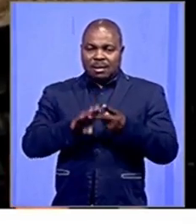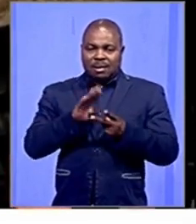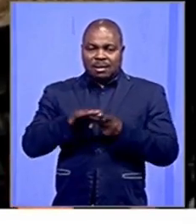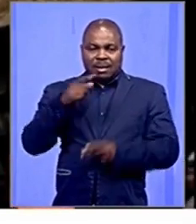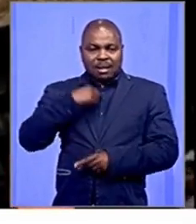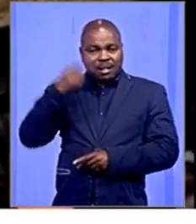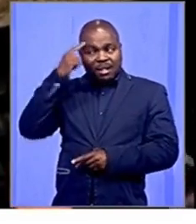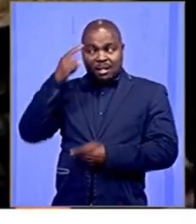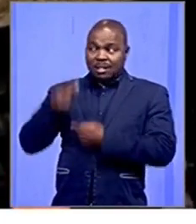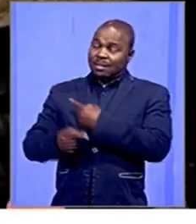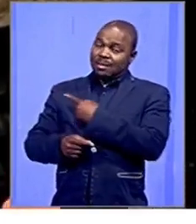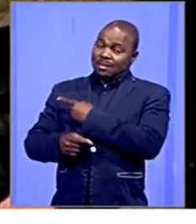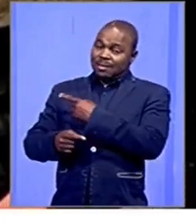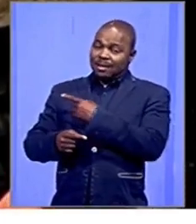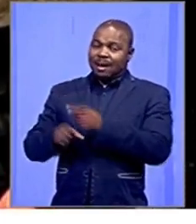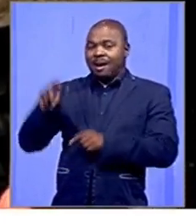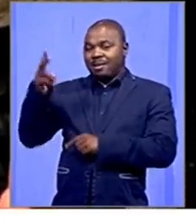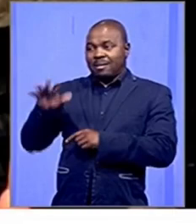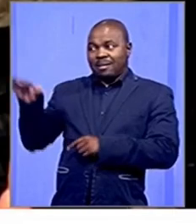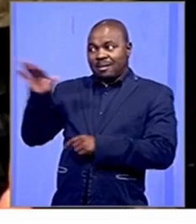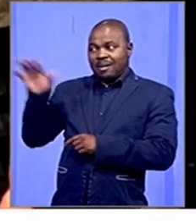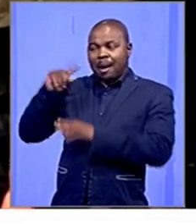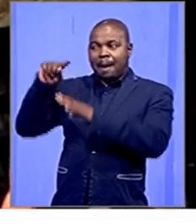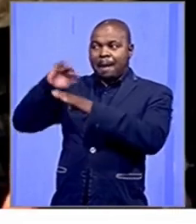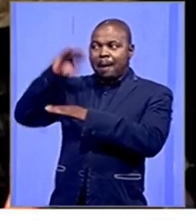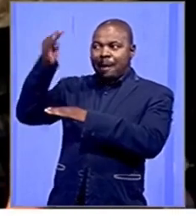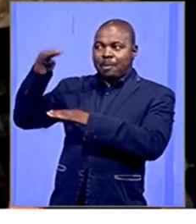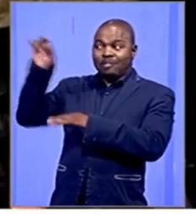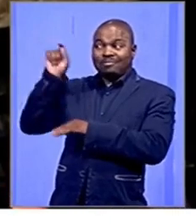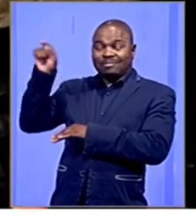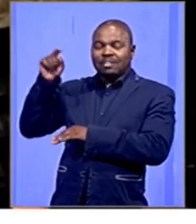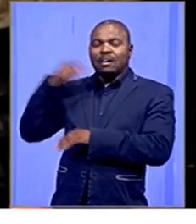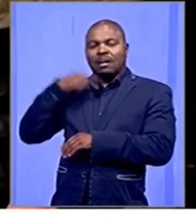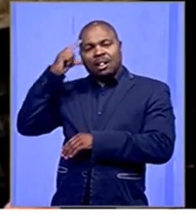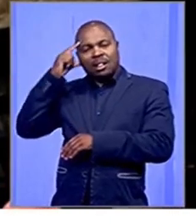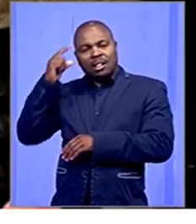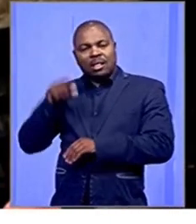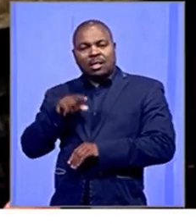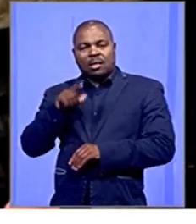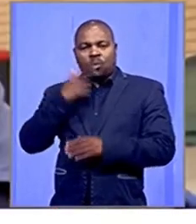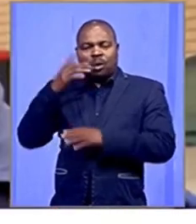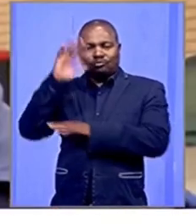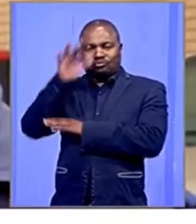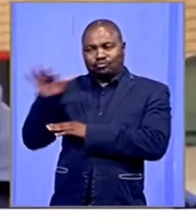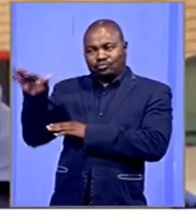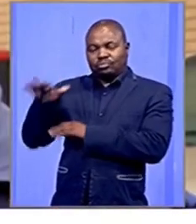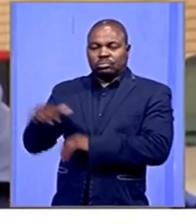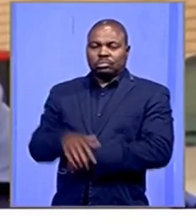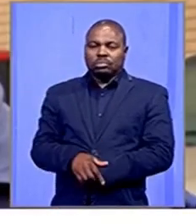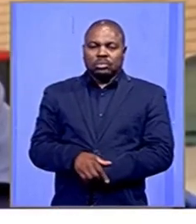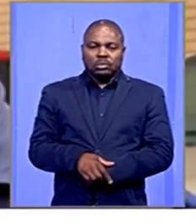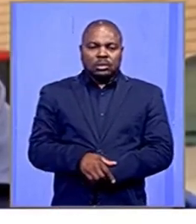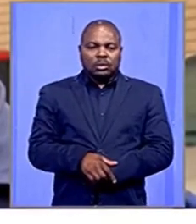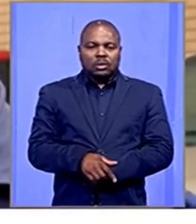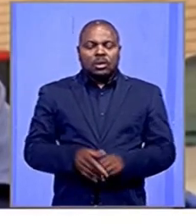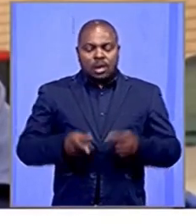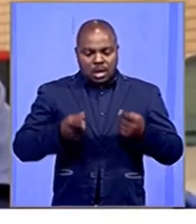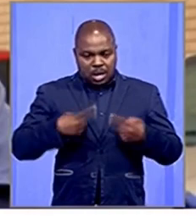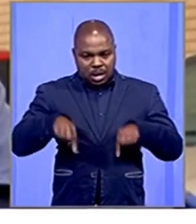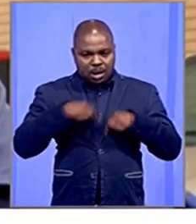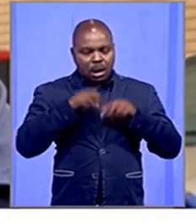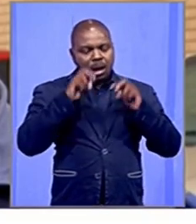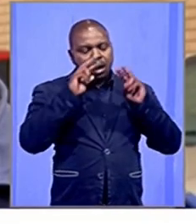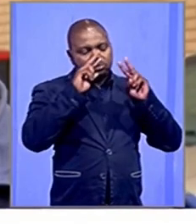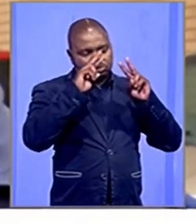slept that side, on that other side of the mountains where on the bushes. Re nyakishisha molato